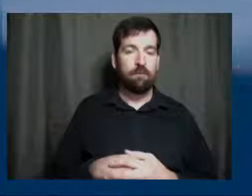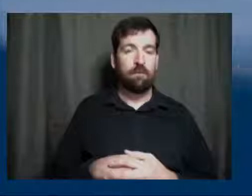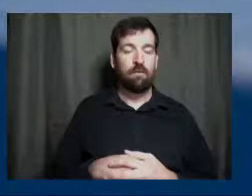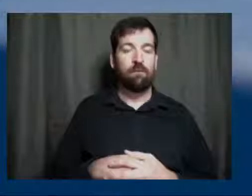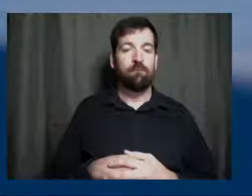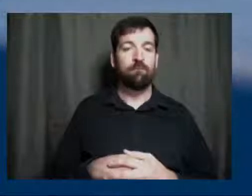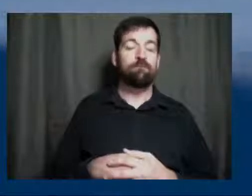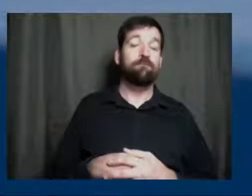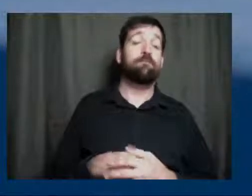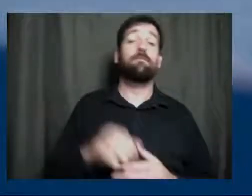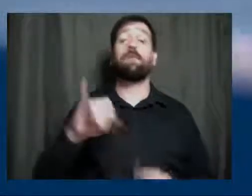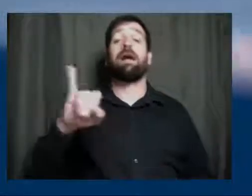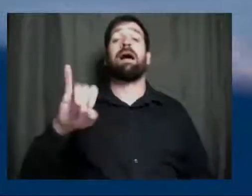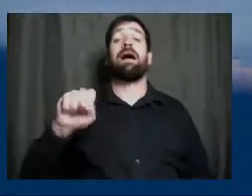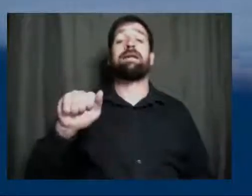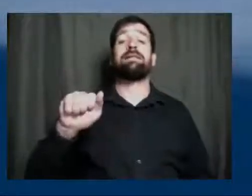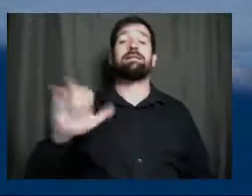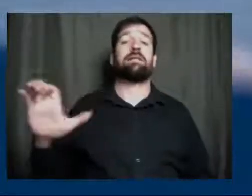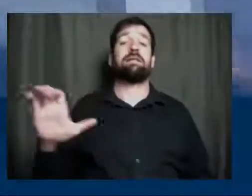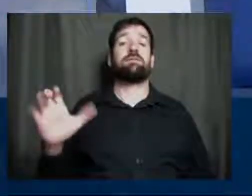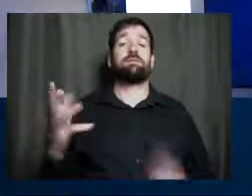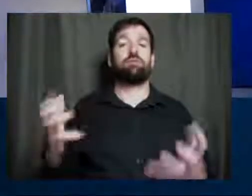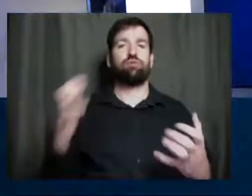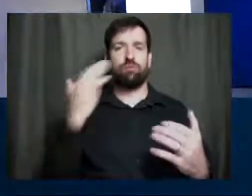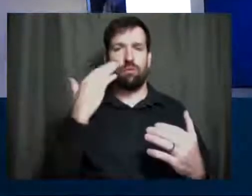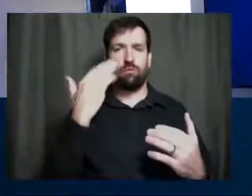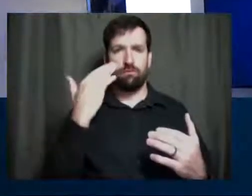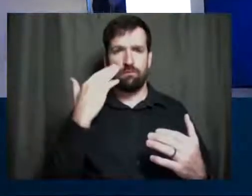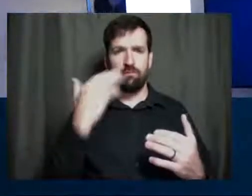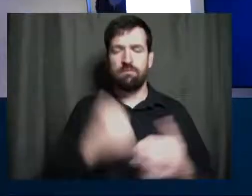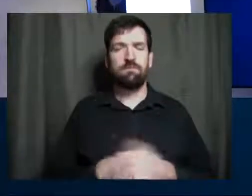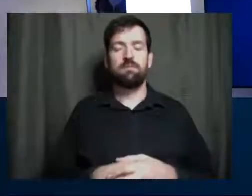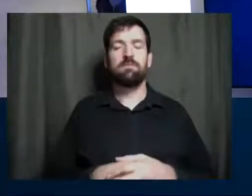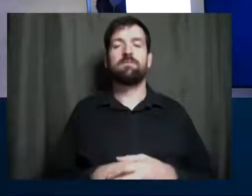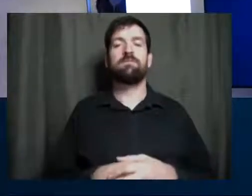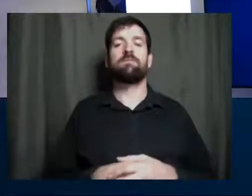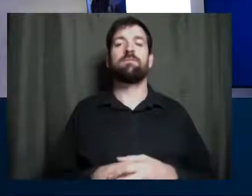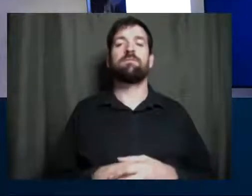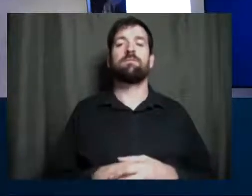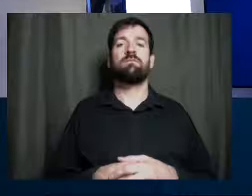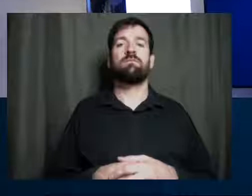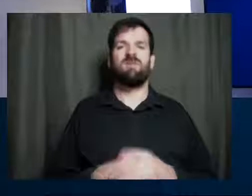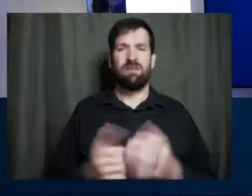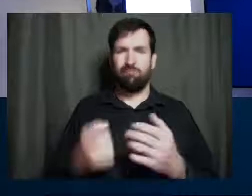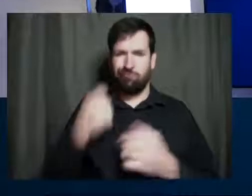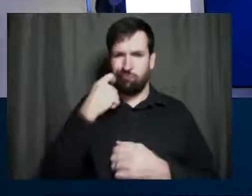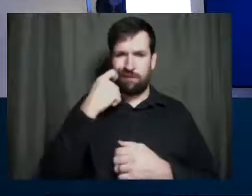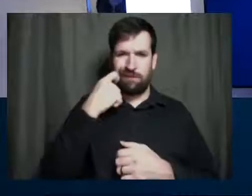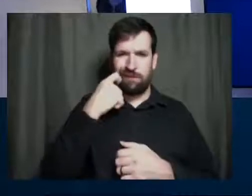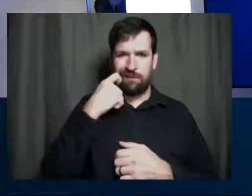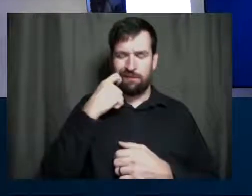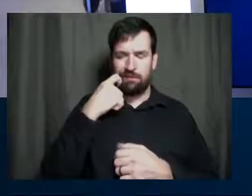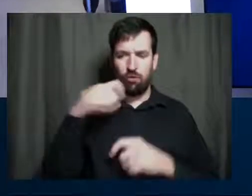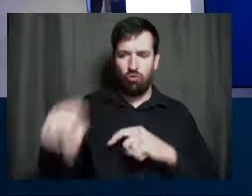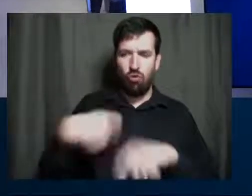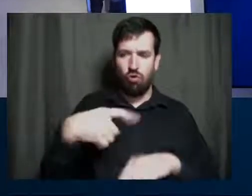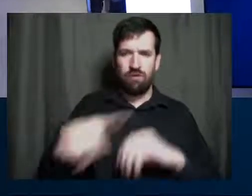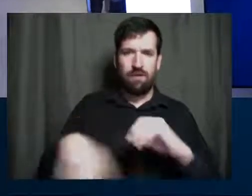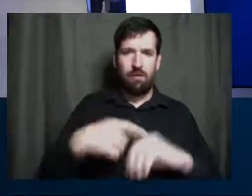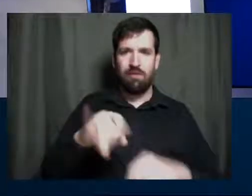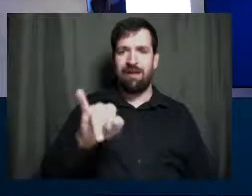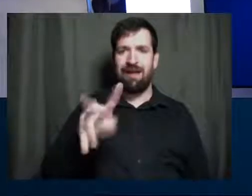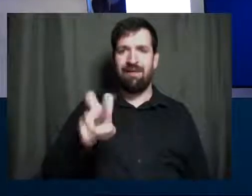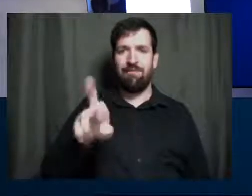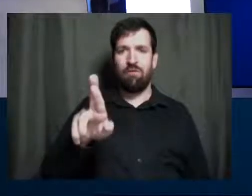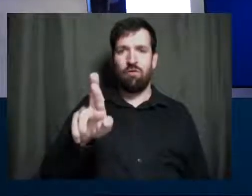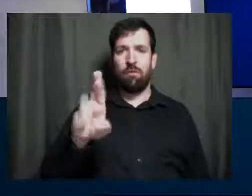Isaac wants to know what portion of recent calls have been related to ivermectin or